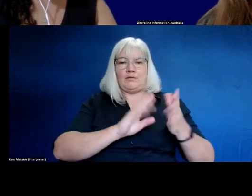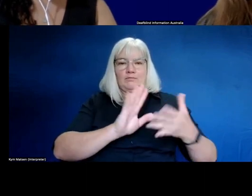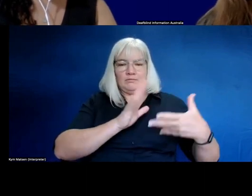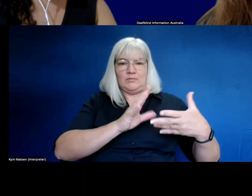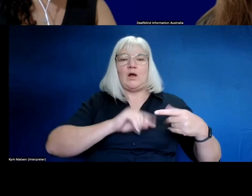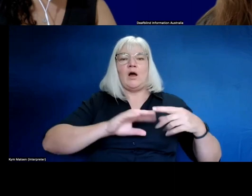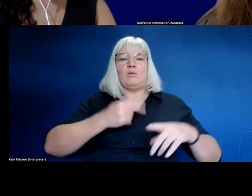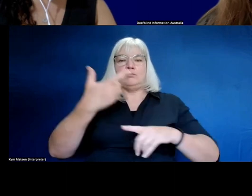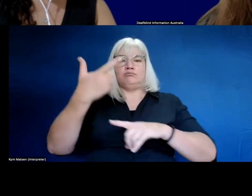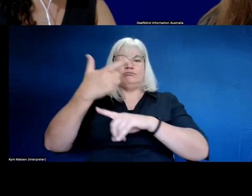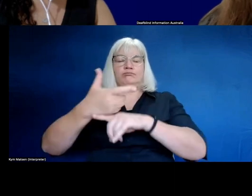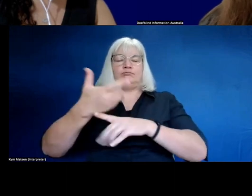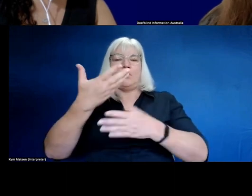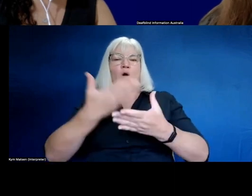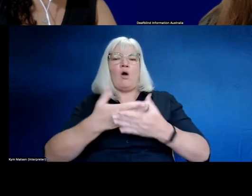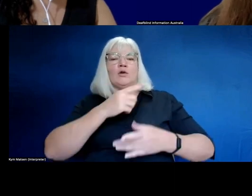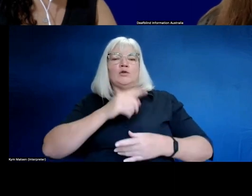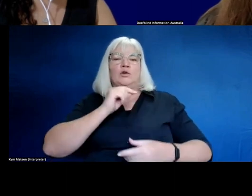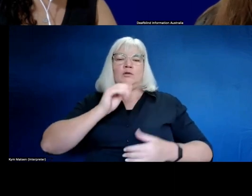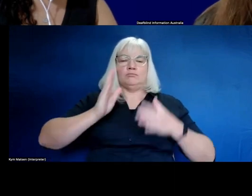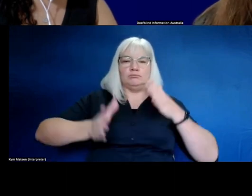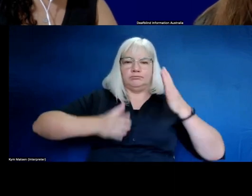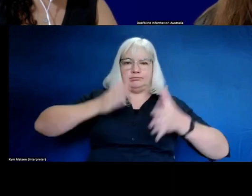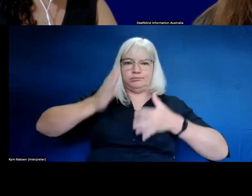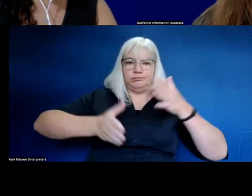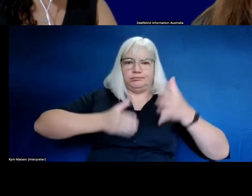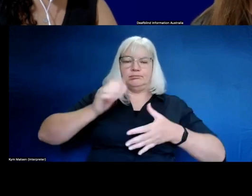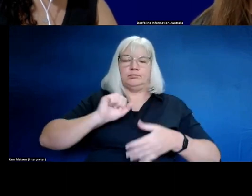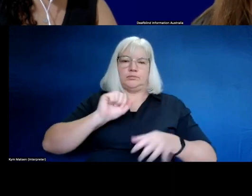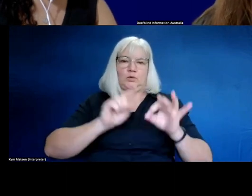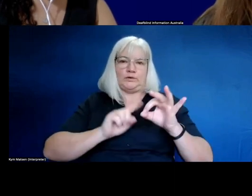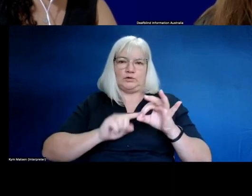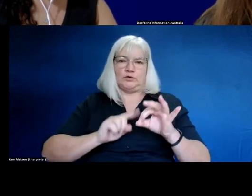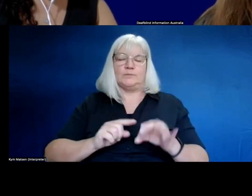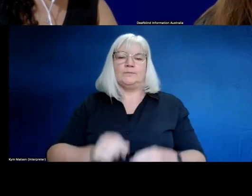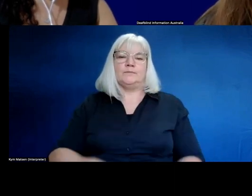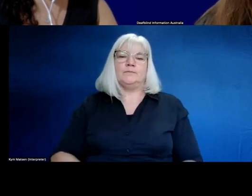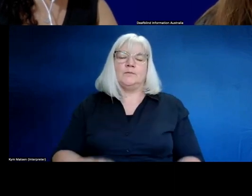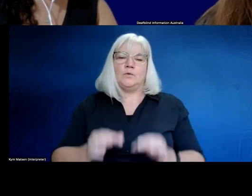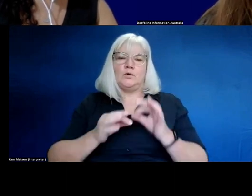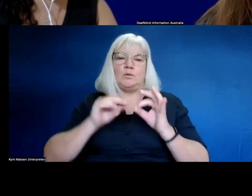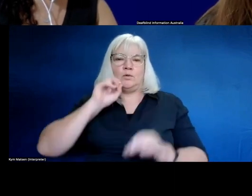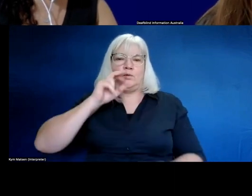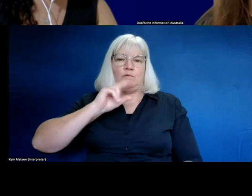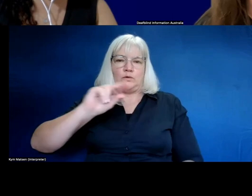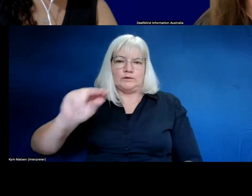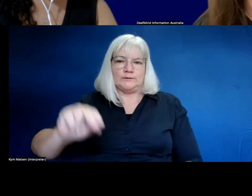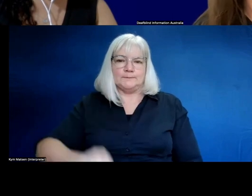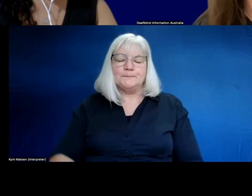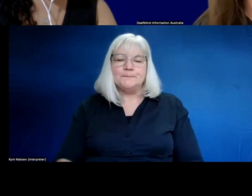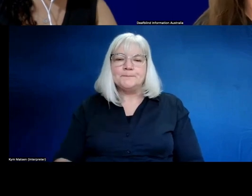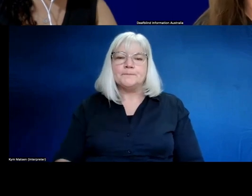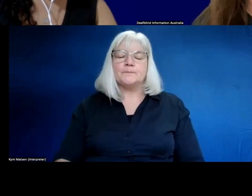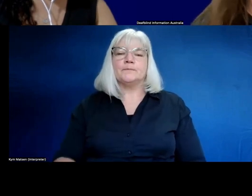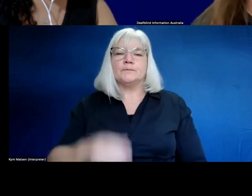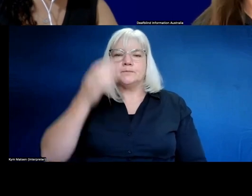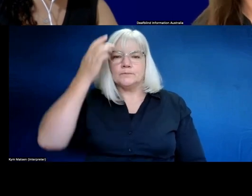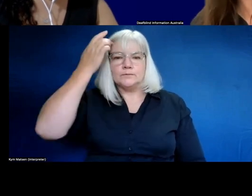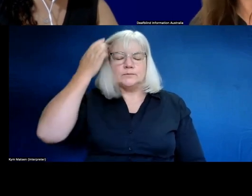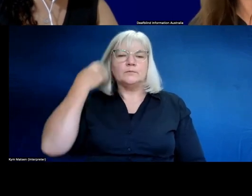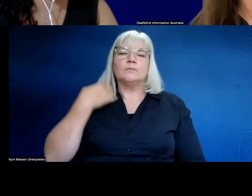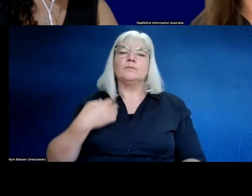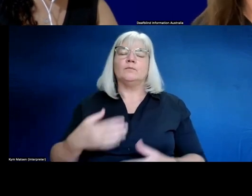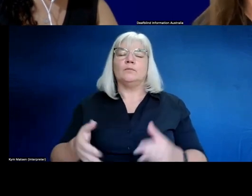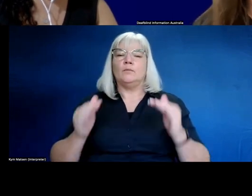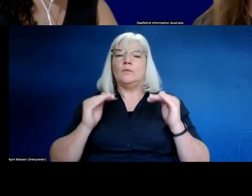that you can sign your question. So the first one is a comment,